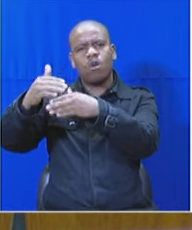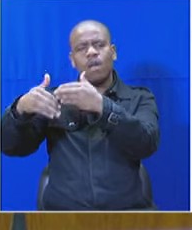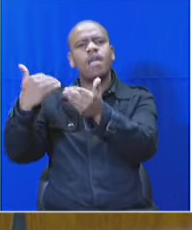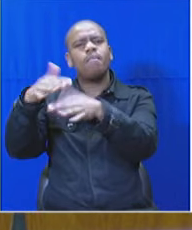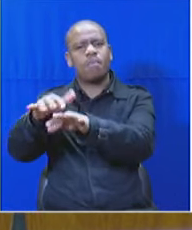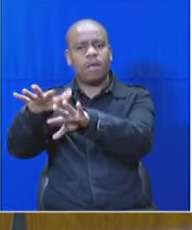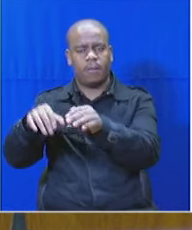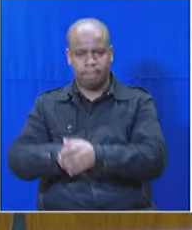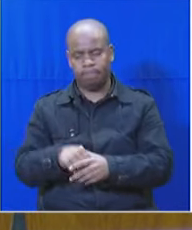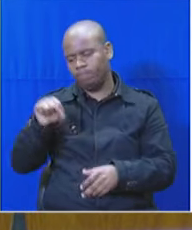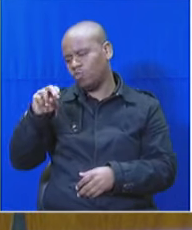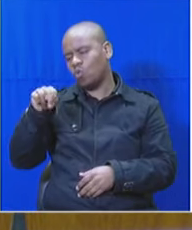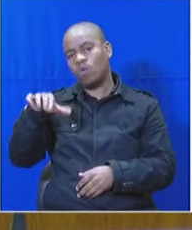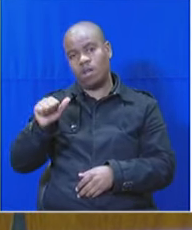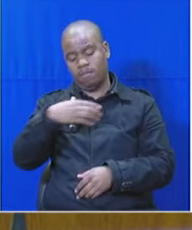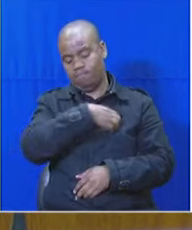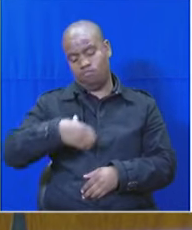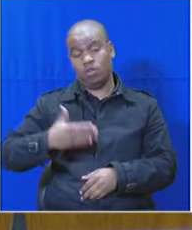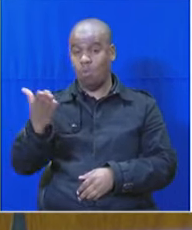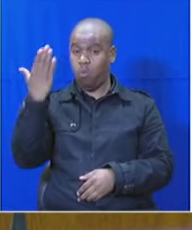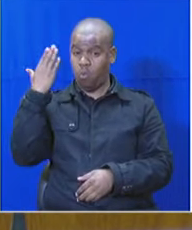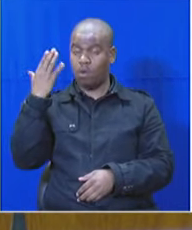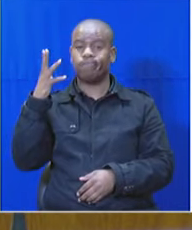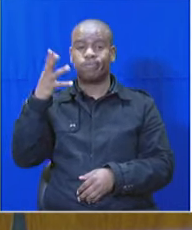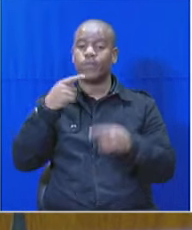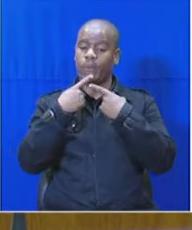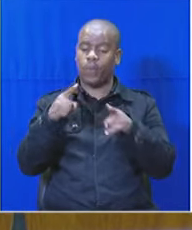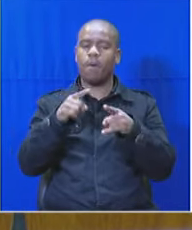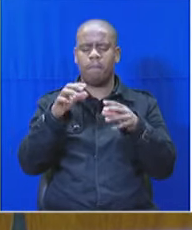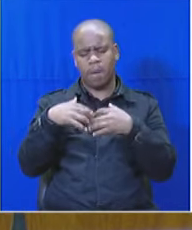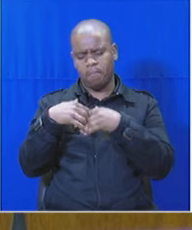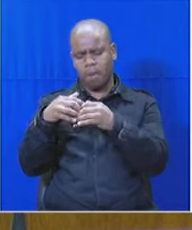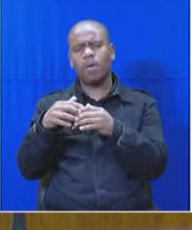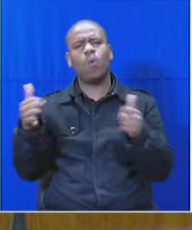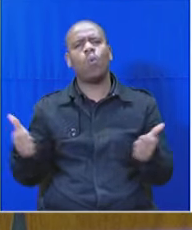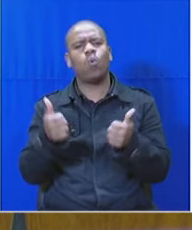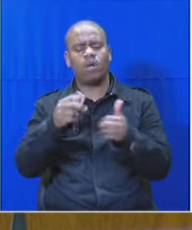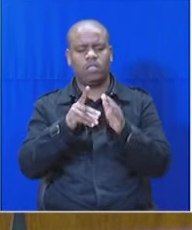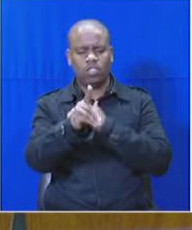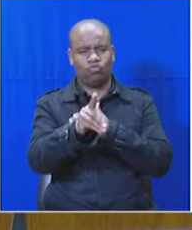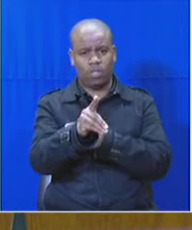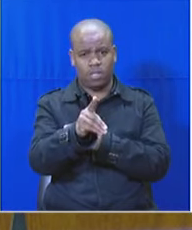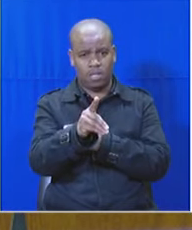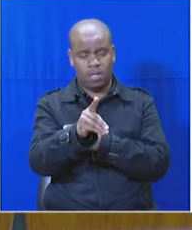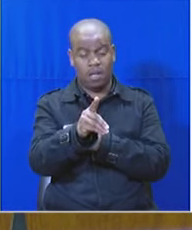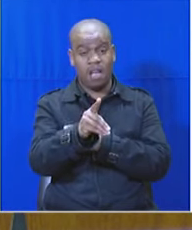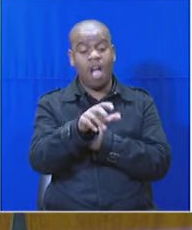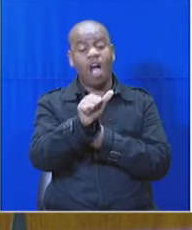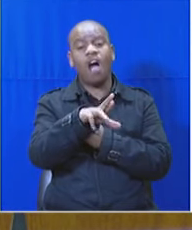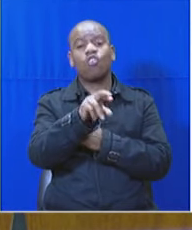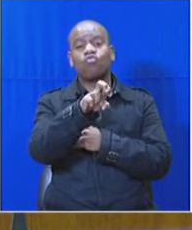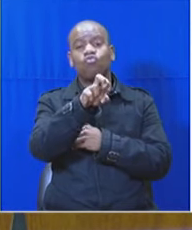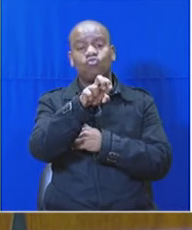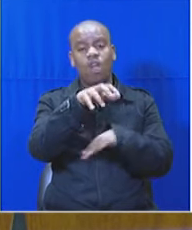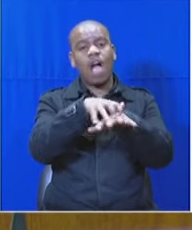of the Nation, His Excellency the President announced the establishment of a district agri-park. Chairperson,